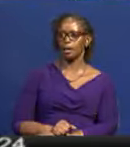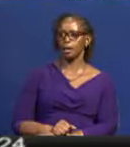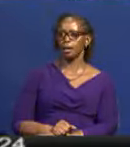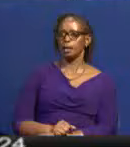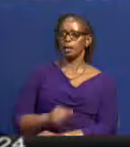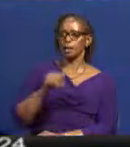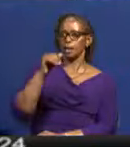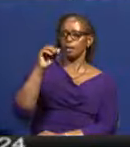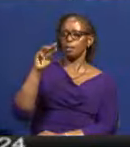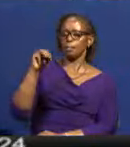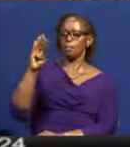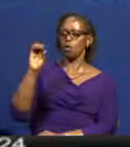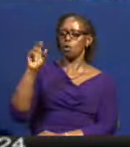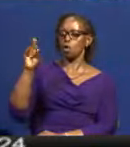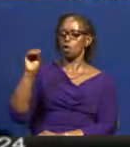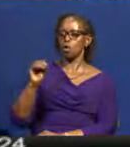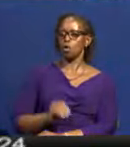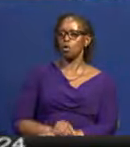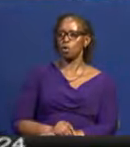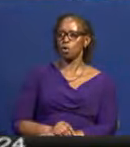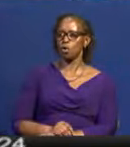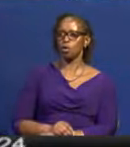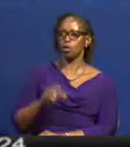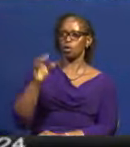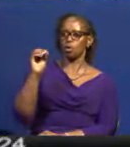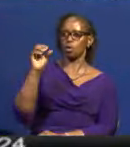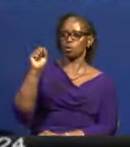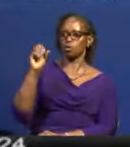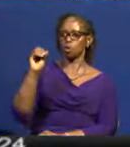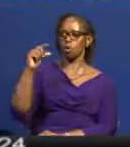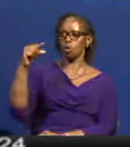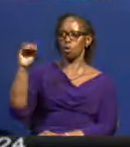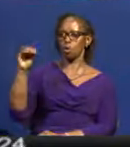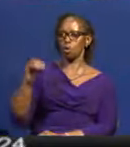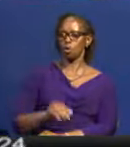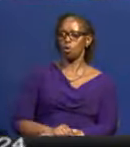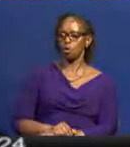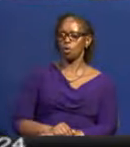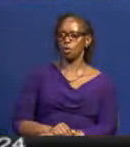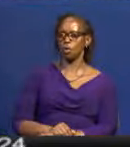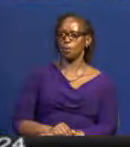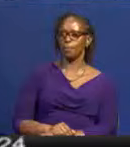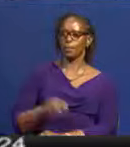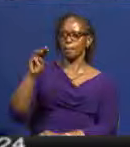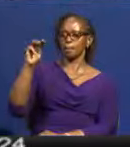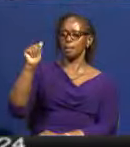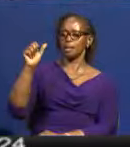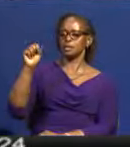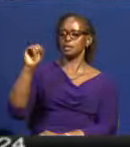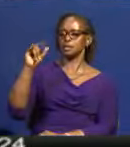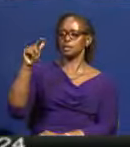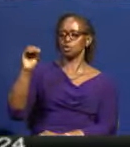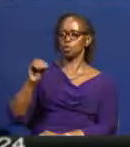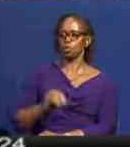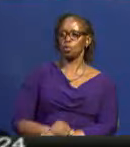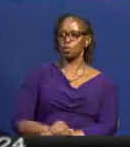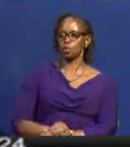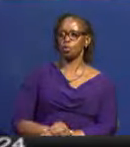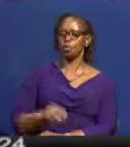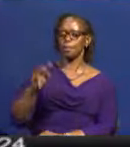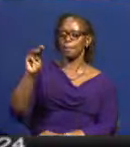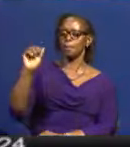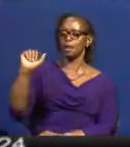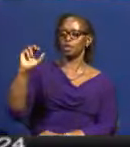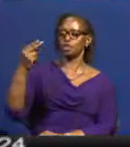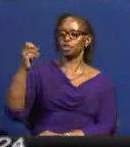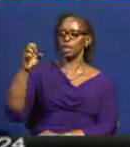Mishi Juma Mboko, Joyce Osogo Bensuda, Fatuma Masito, Mohamed Machele,